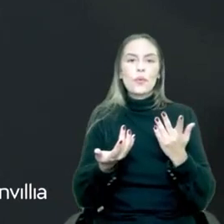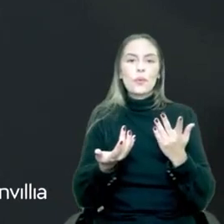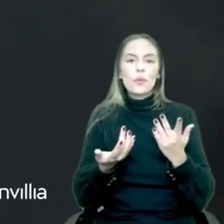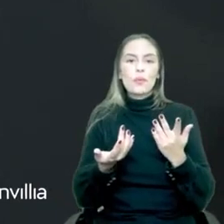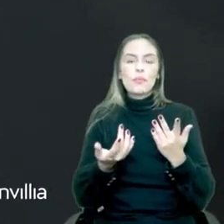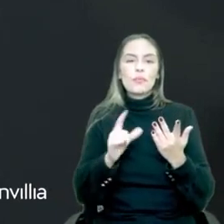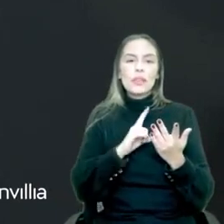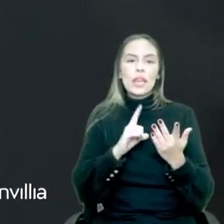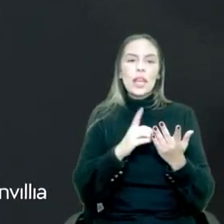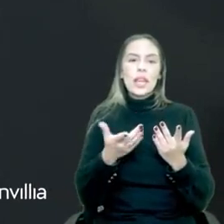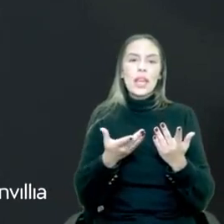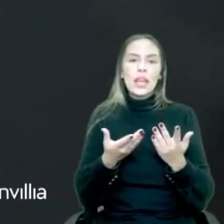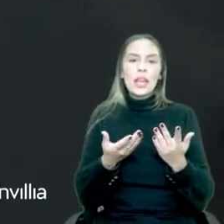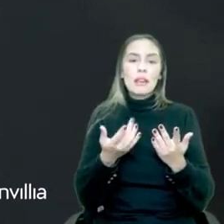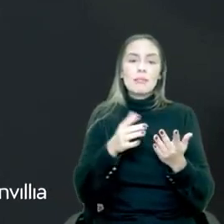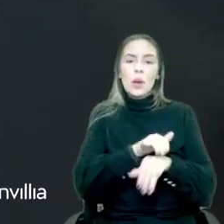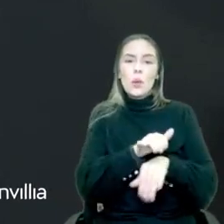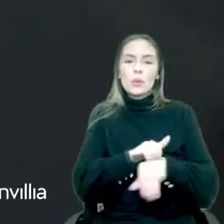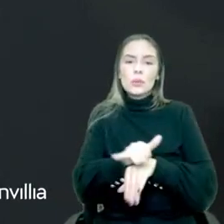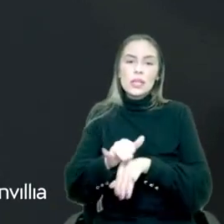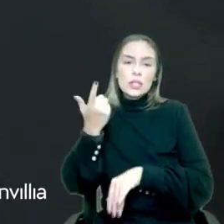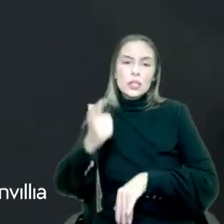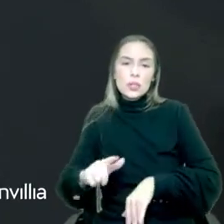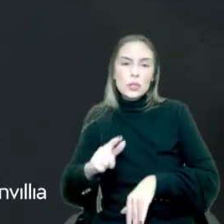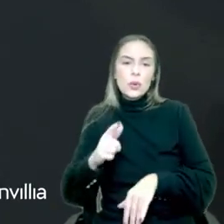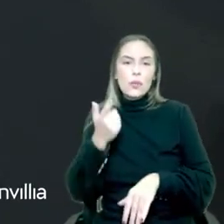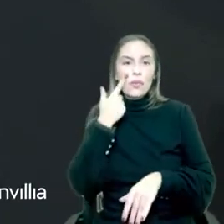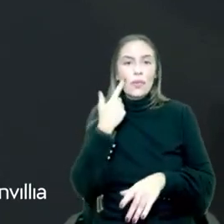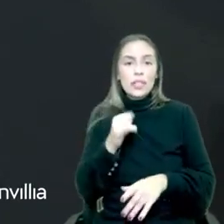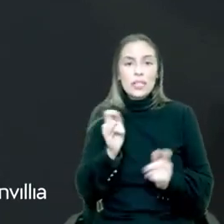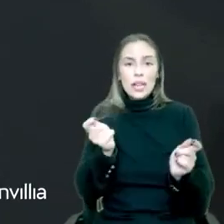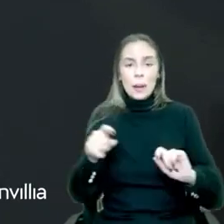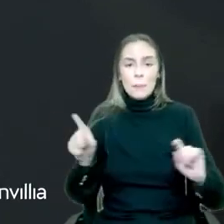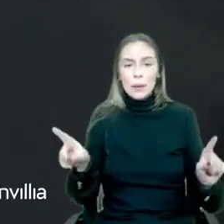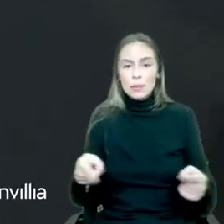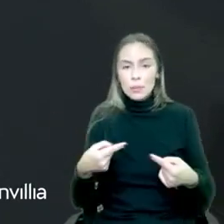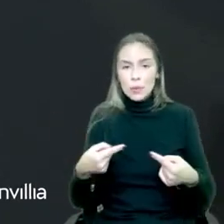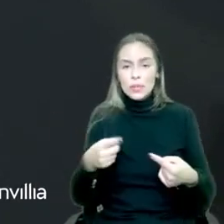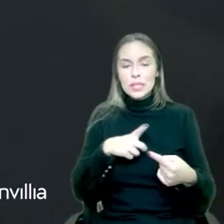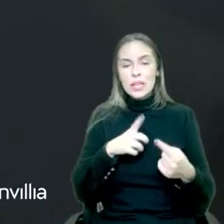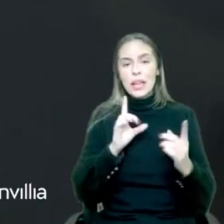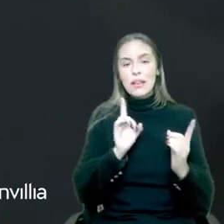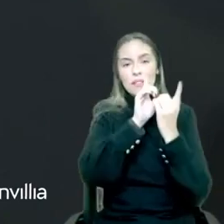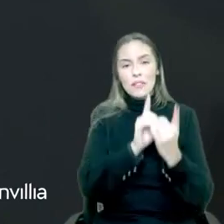again, right? So let's make sure that we have both. So we have face to face, we have digital, we have the